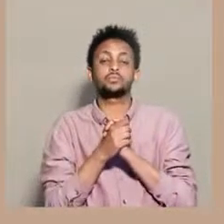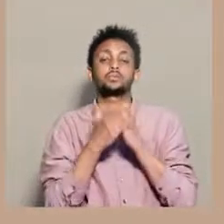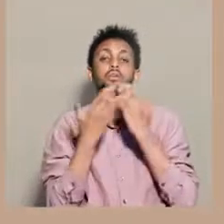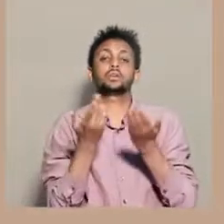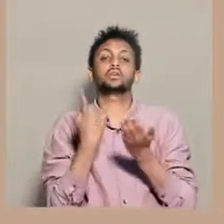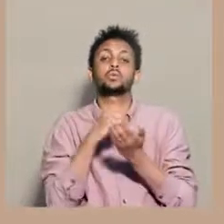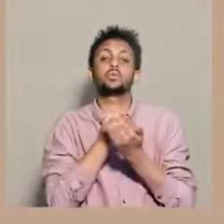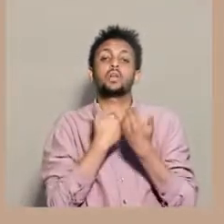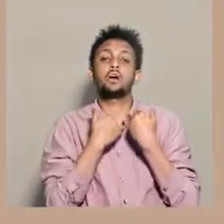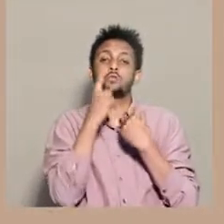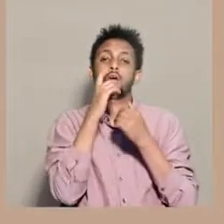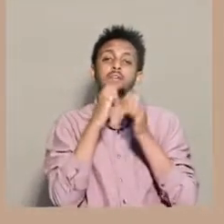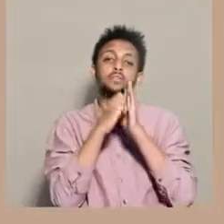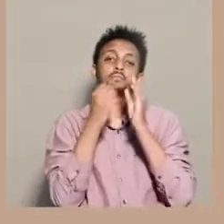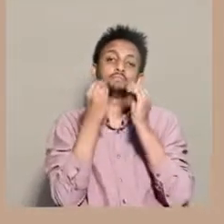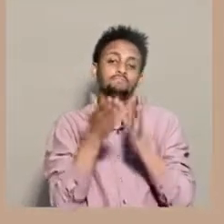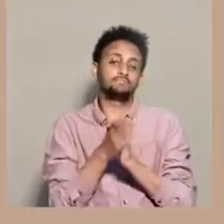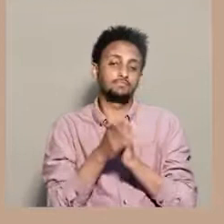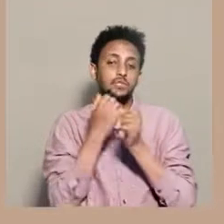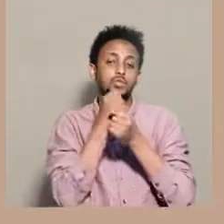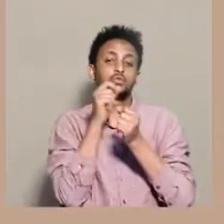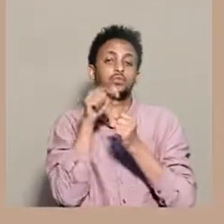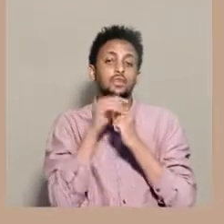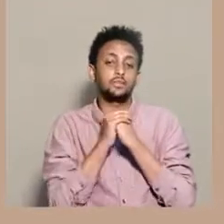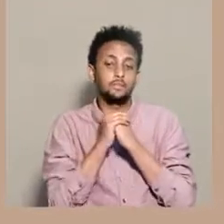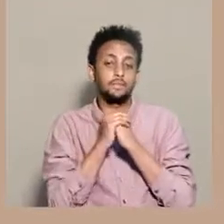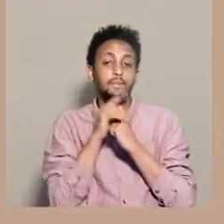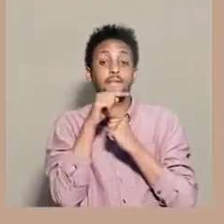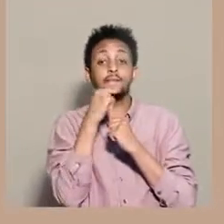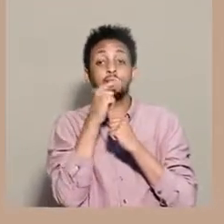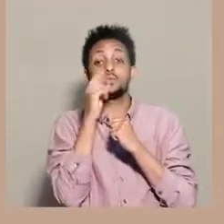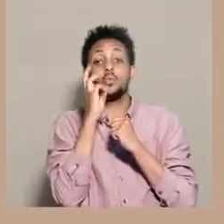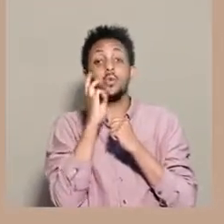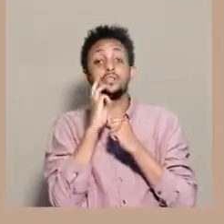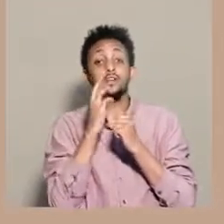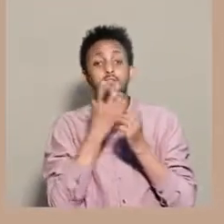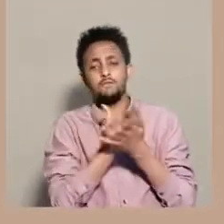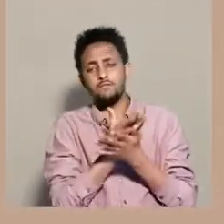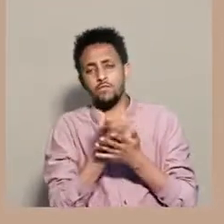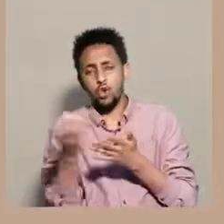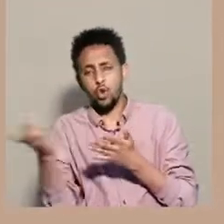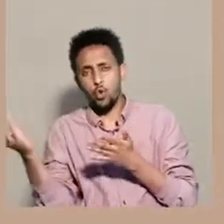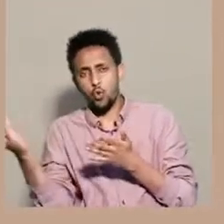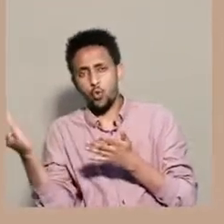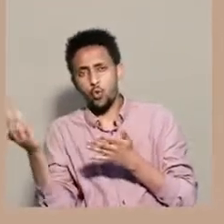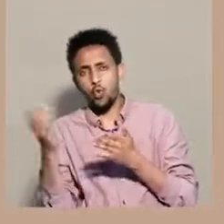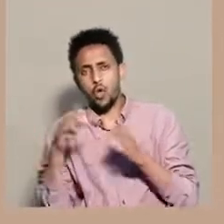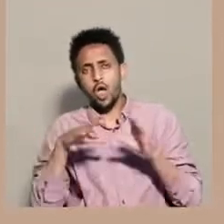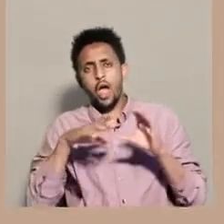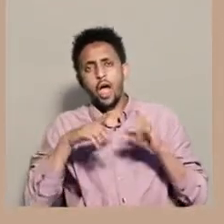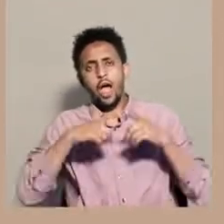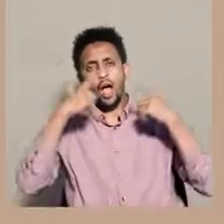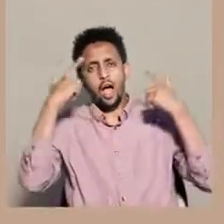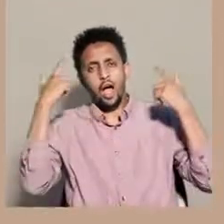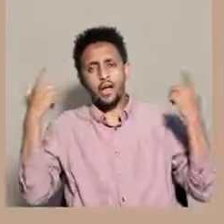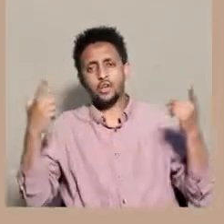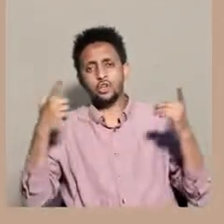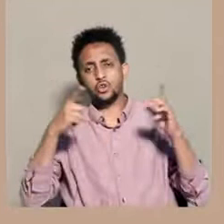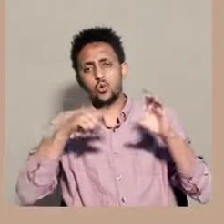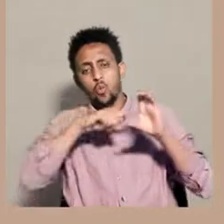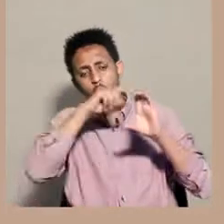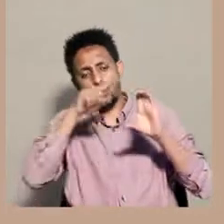Here we have one example. We can solve this. It says that water flows through a fire hose of